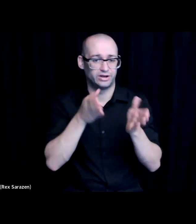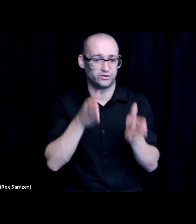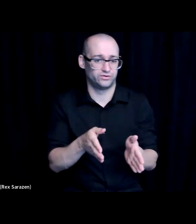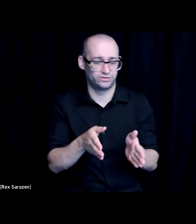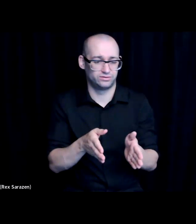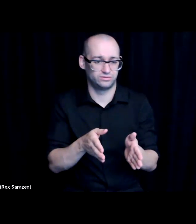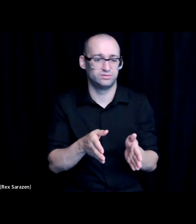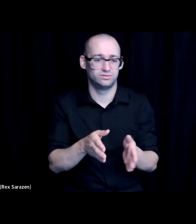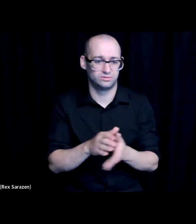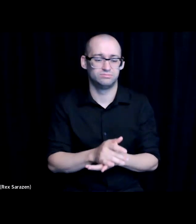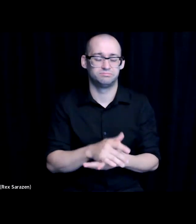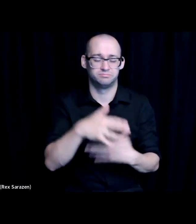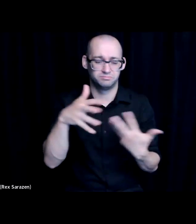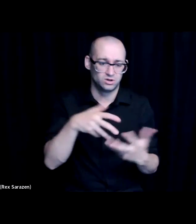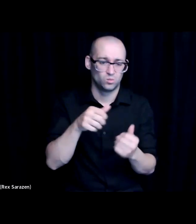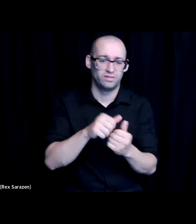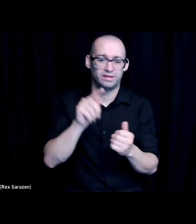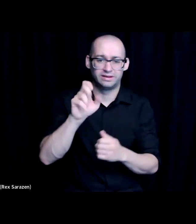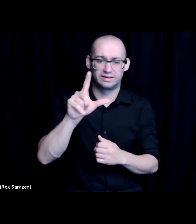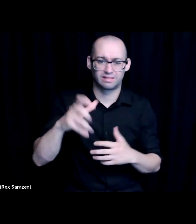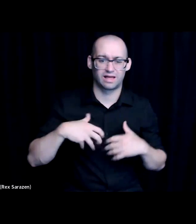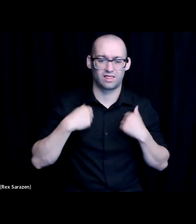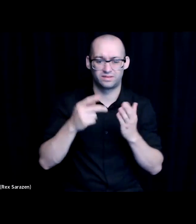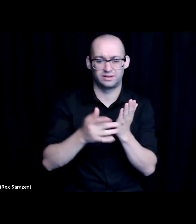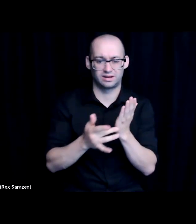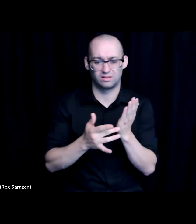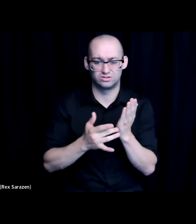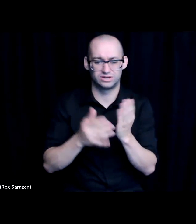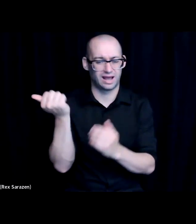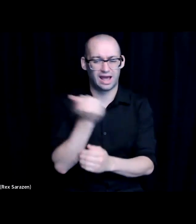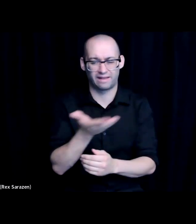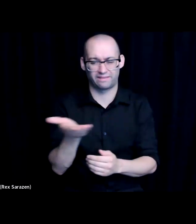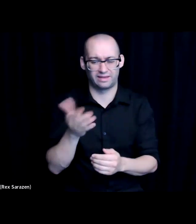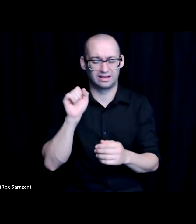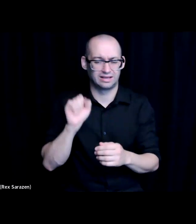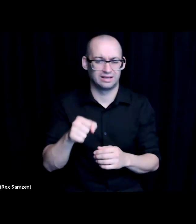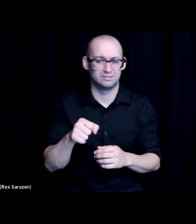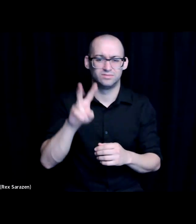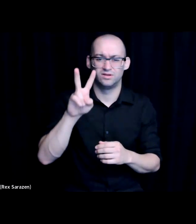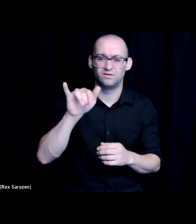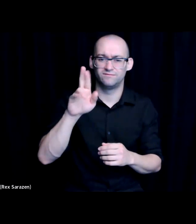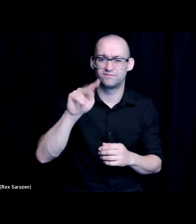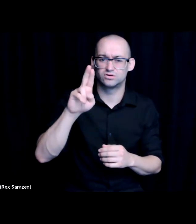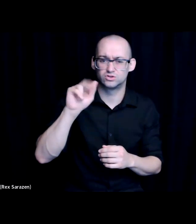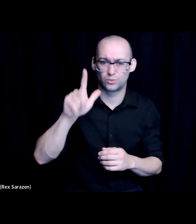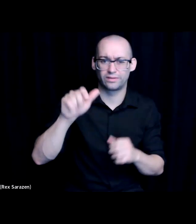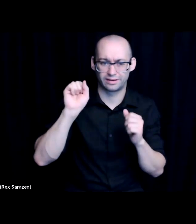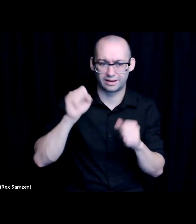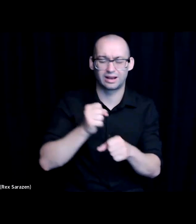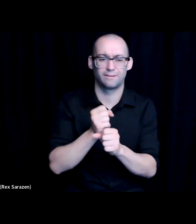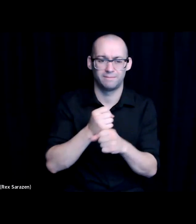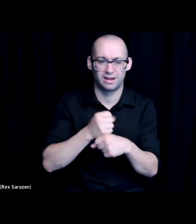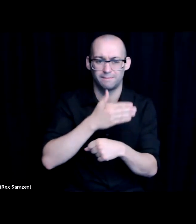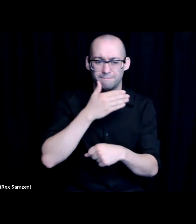to engage in telehealth technology, anything virtual that can create better health